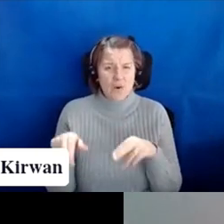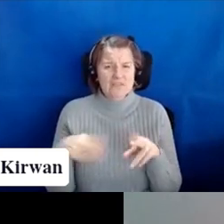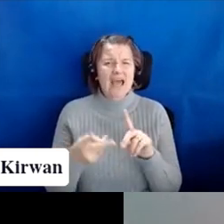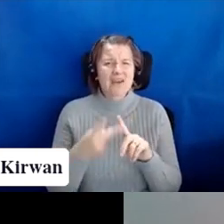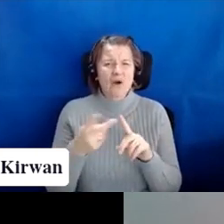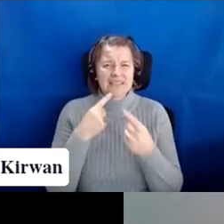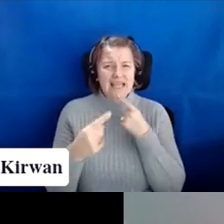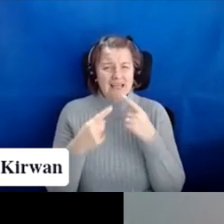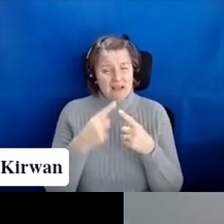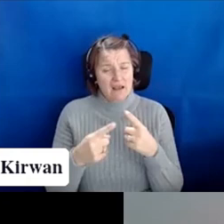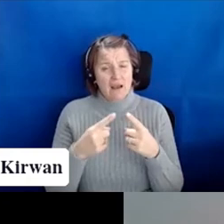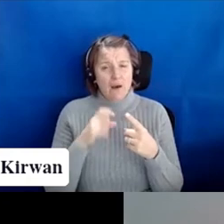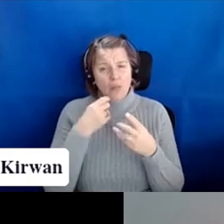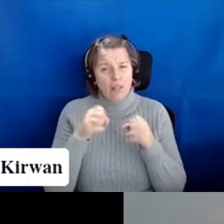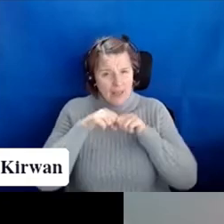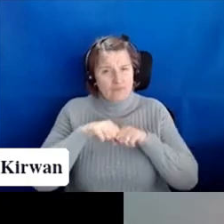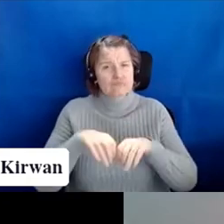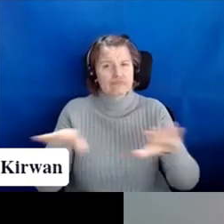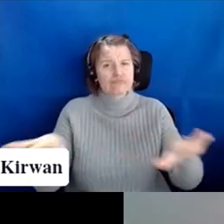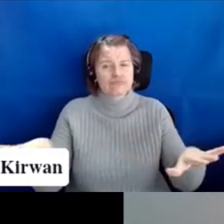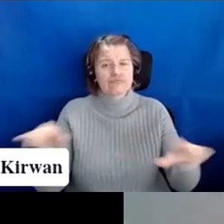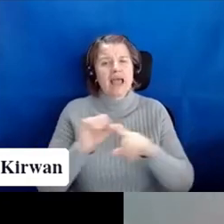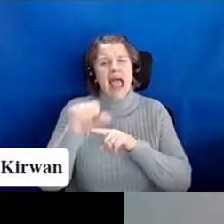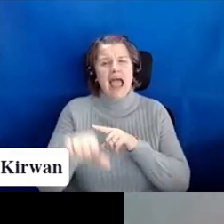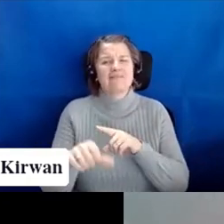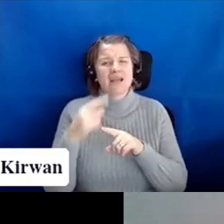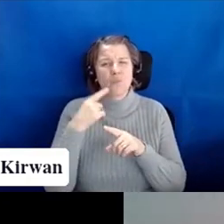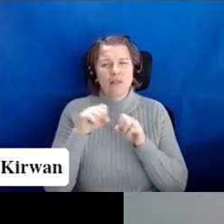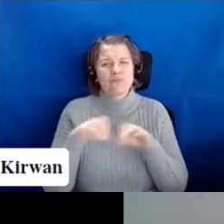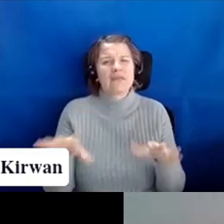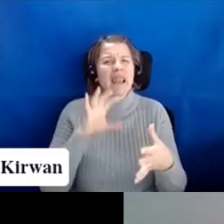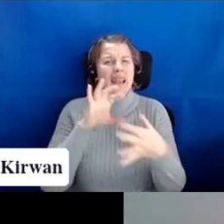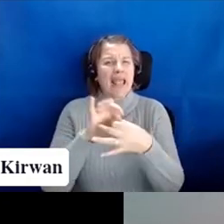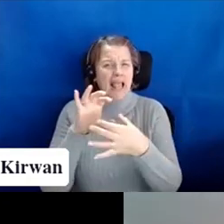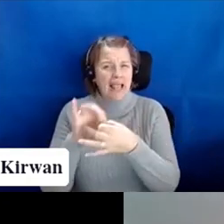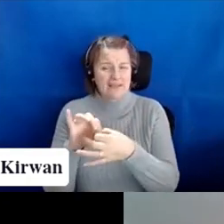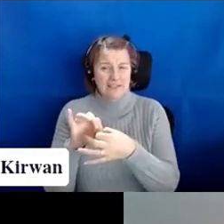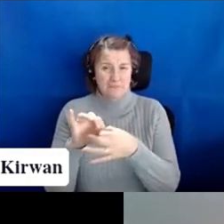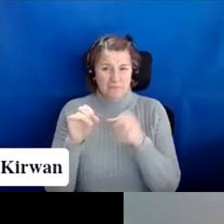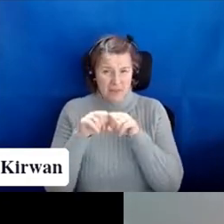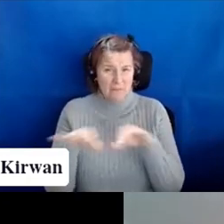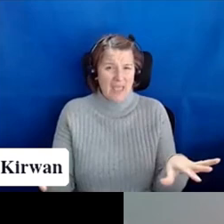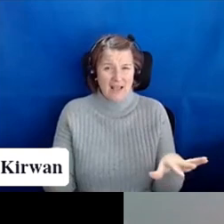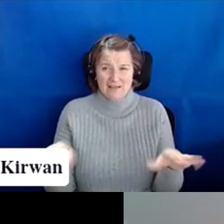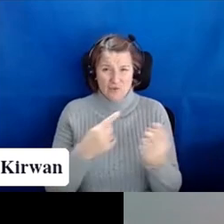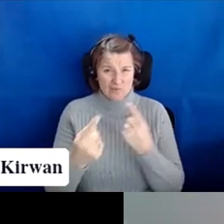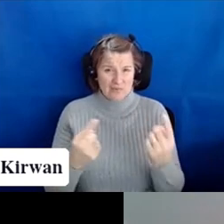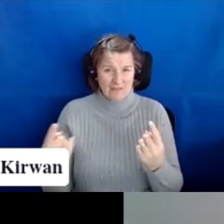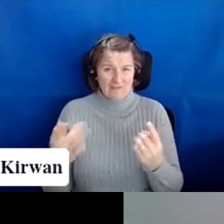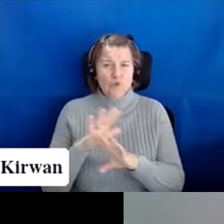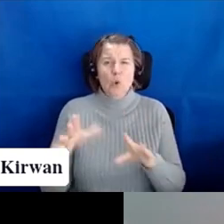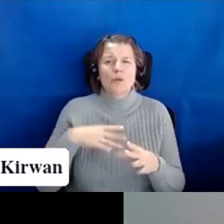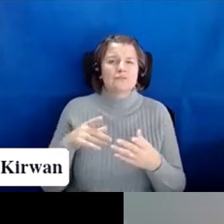and that will be available afterwards. We'll send around a link by mail to people, unless you've said that you don't want to be